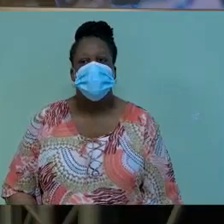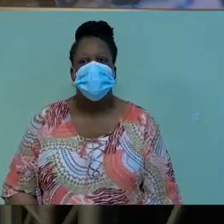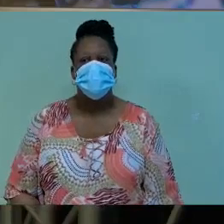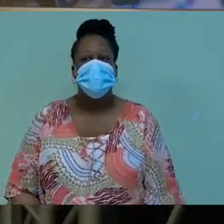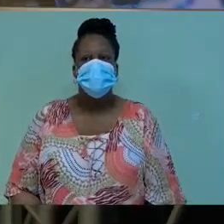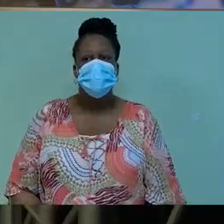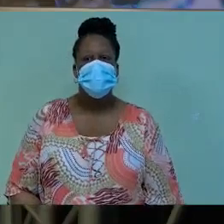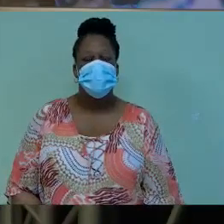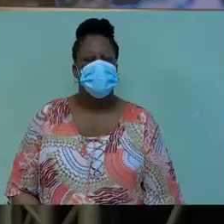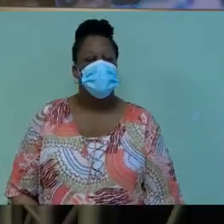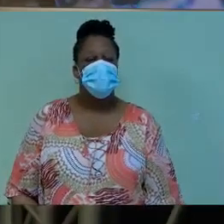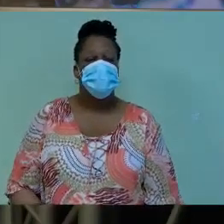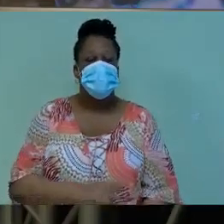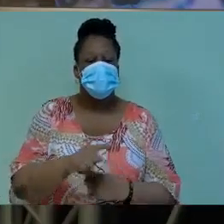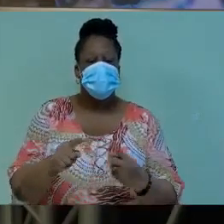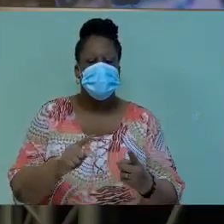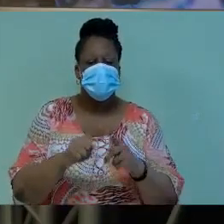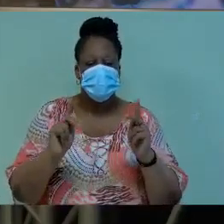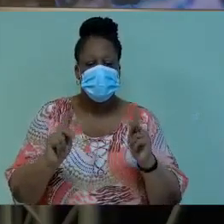to grants and donations,